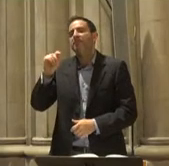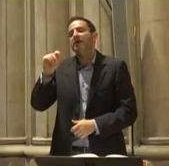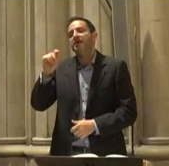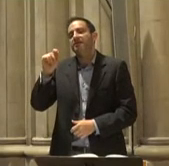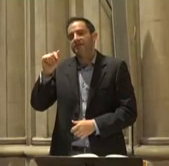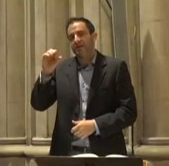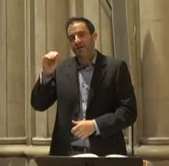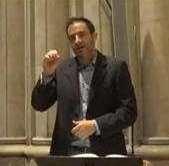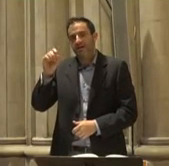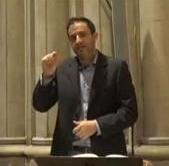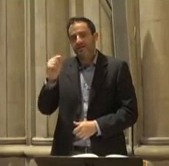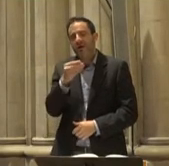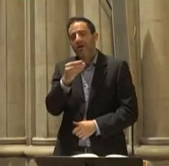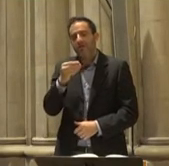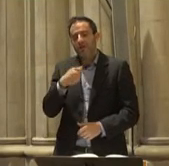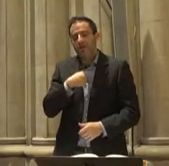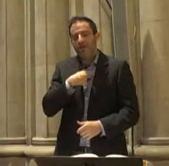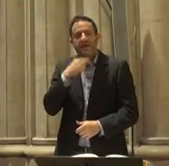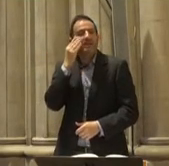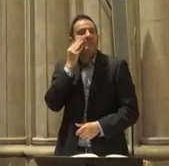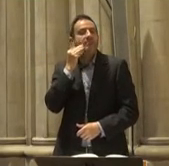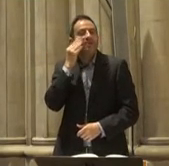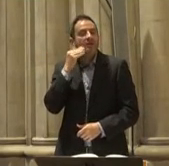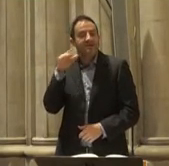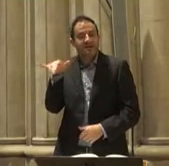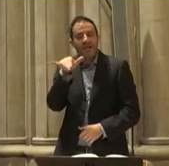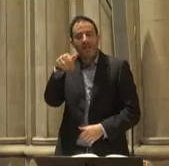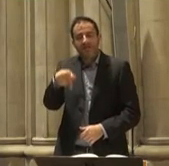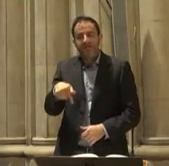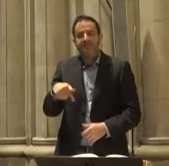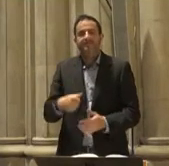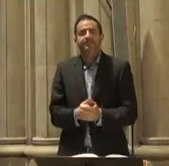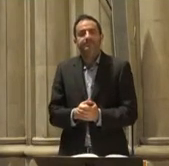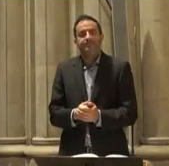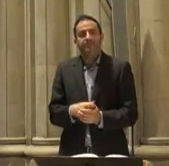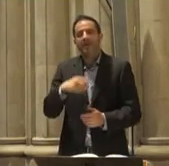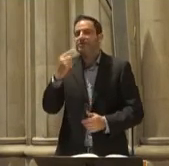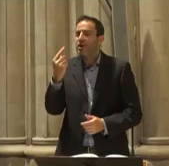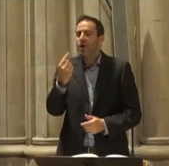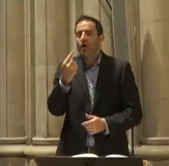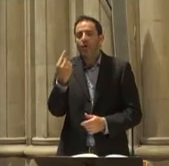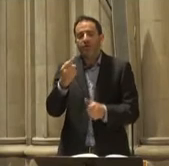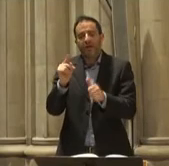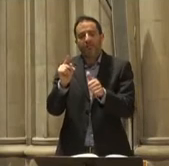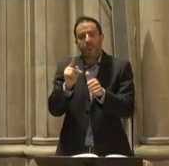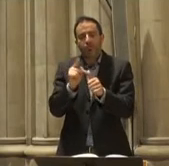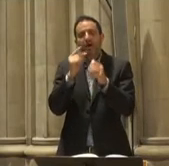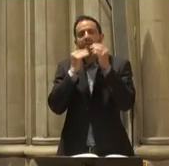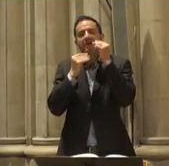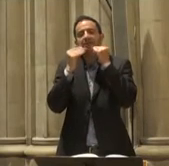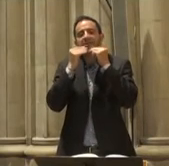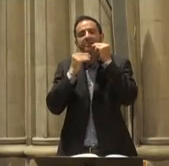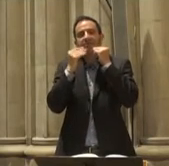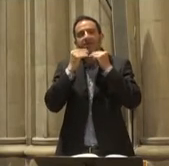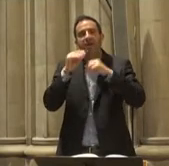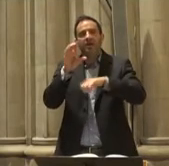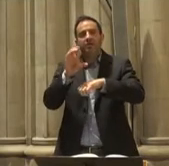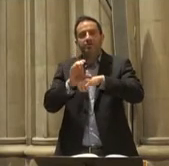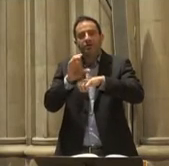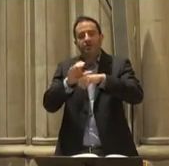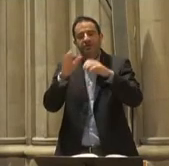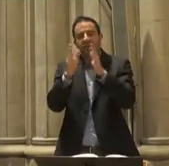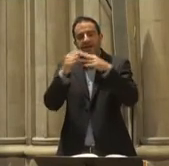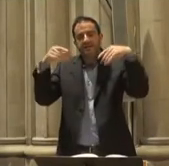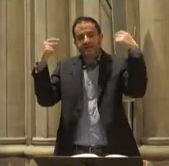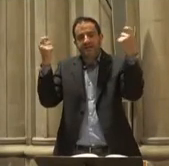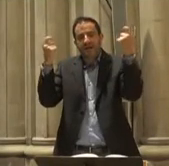few of us experience it as such. It is the only primary feast of the church year that